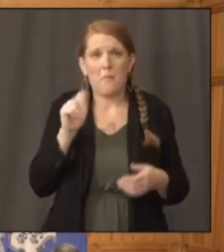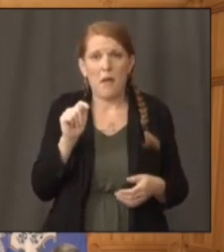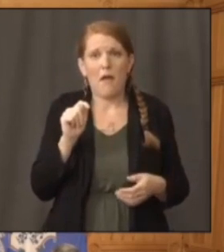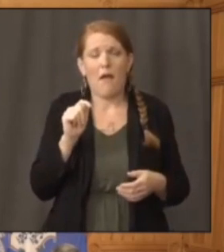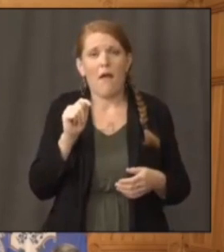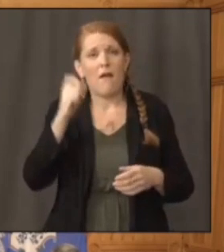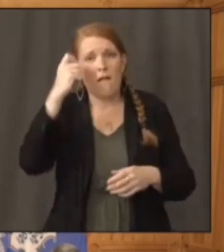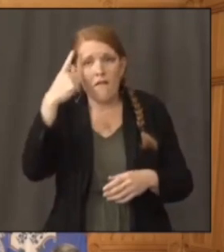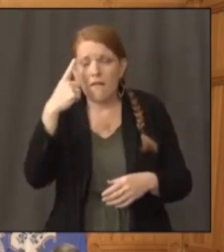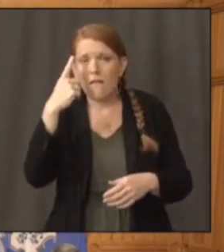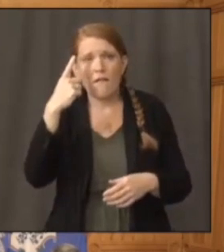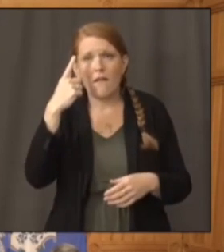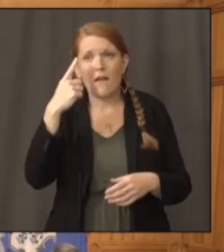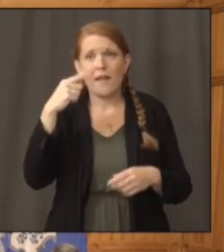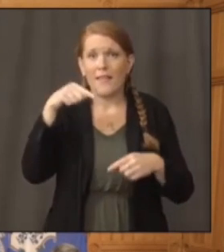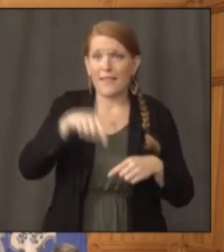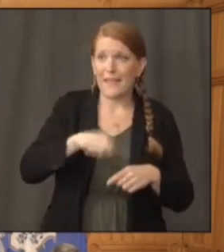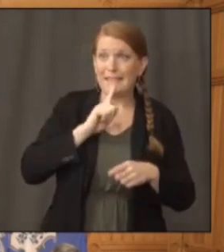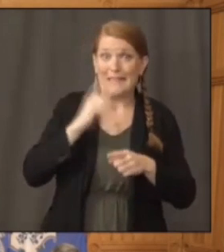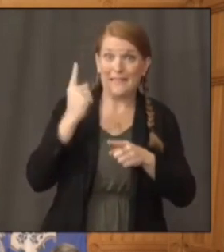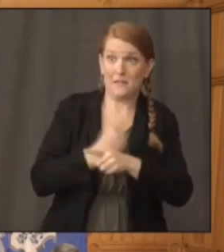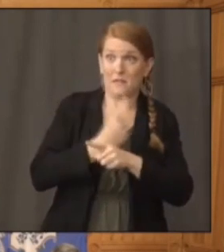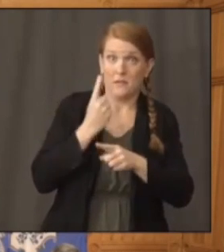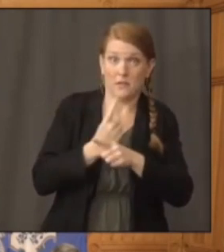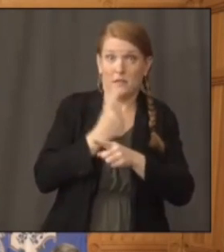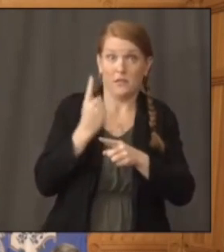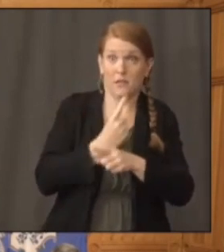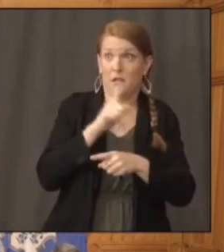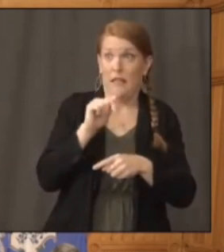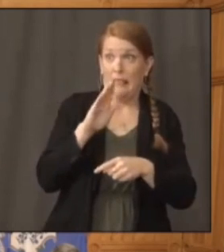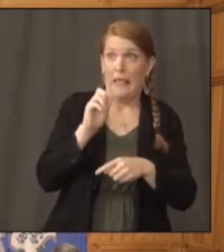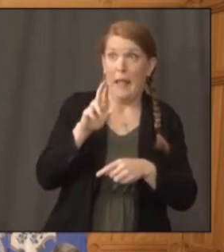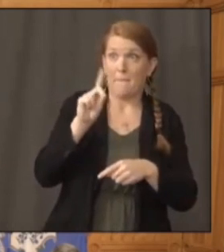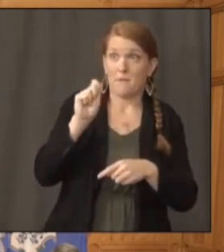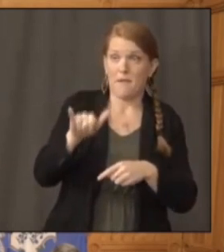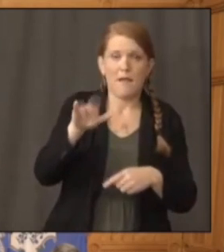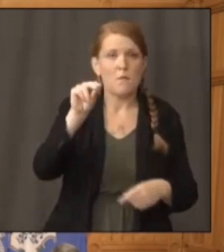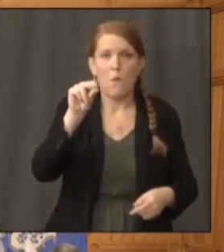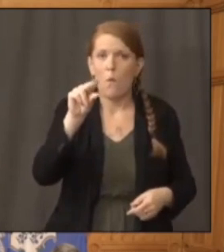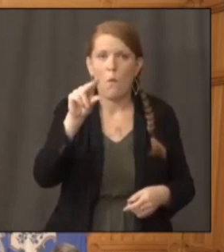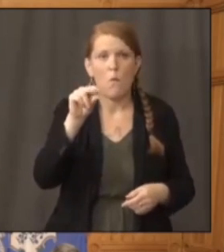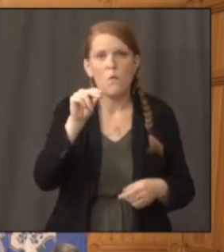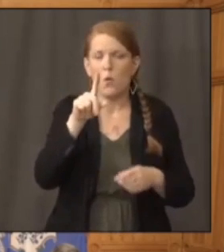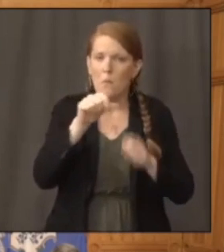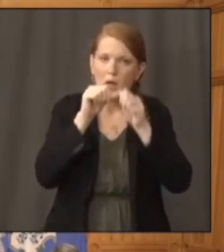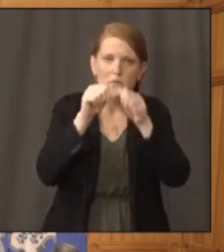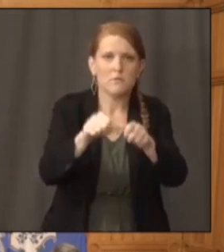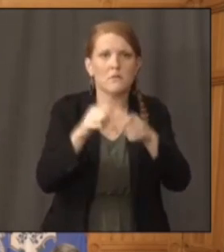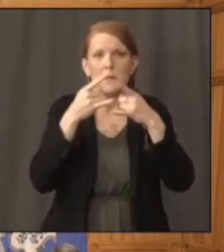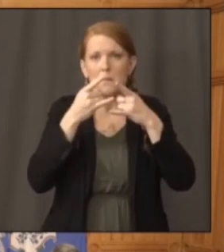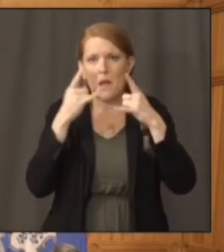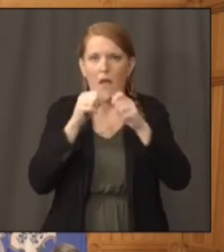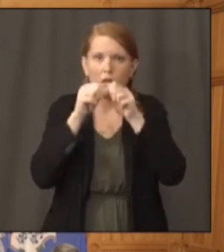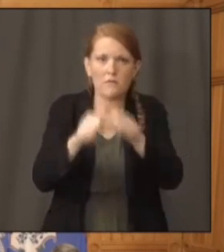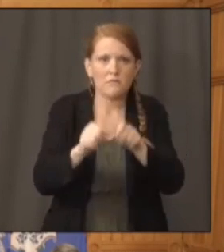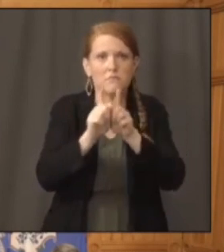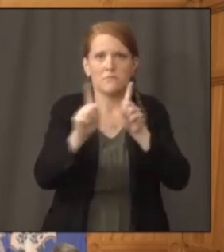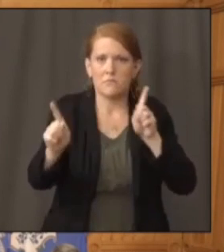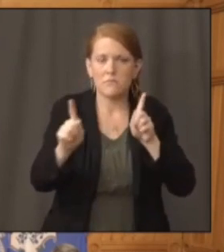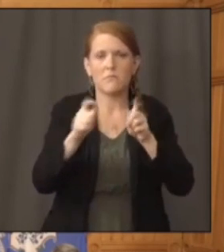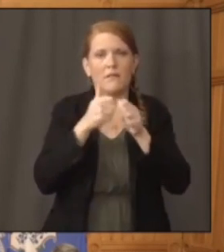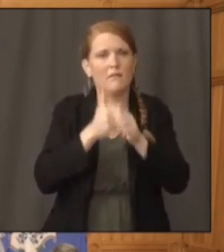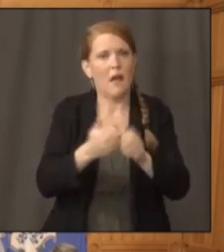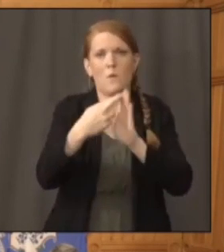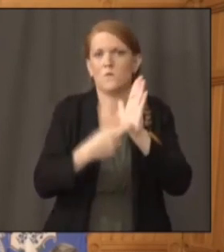this is not business as usual. Continue doing what you've been doing. There's a reason we're the best in the country at what we do, both